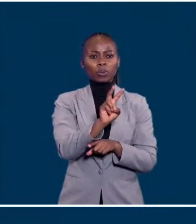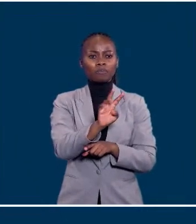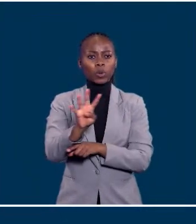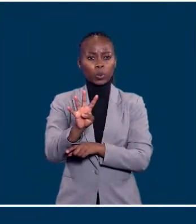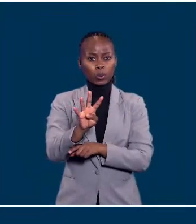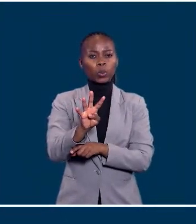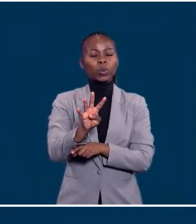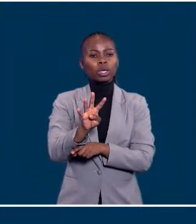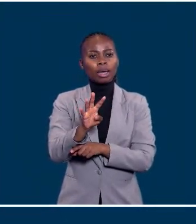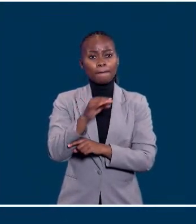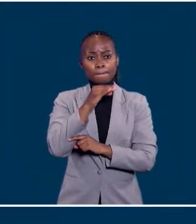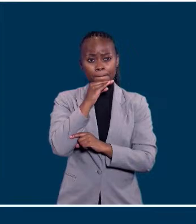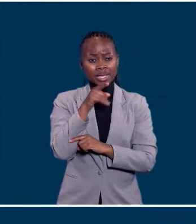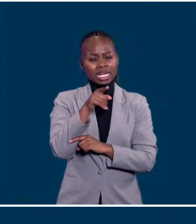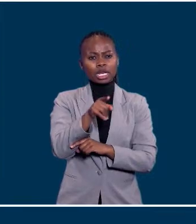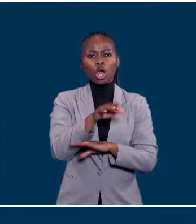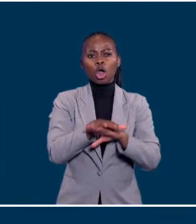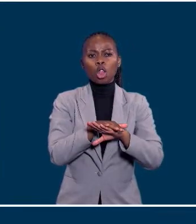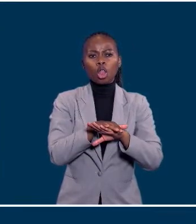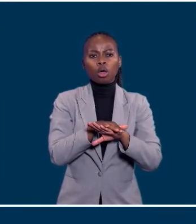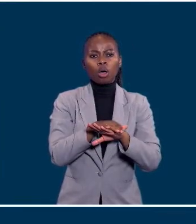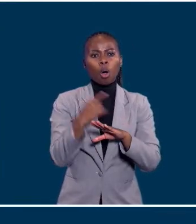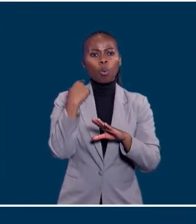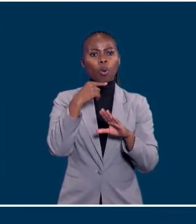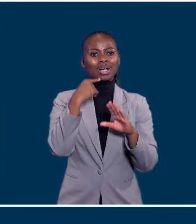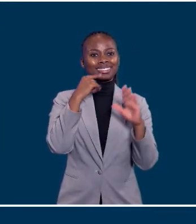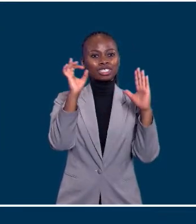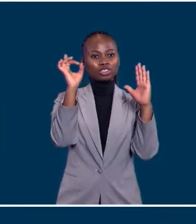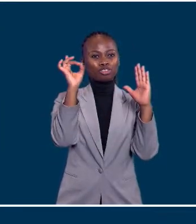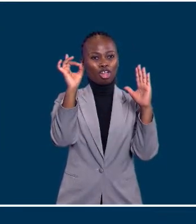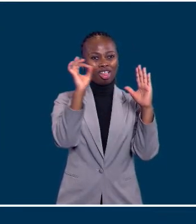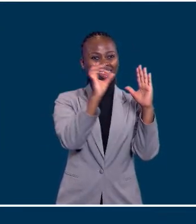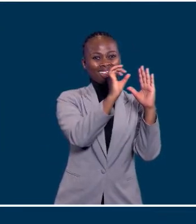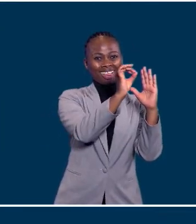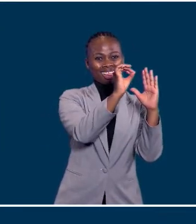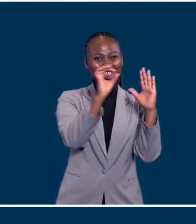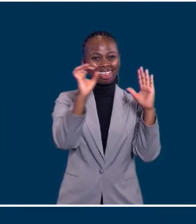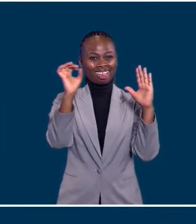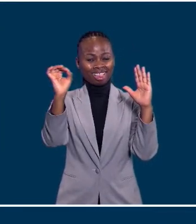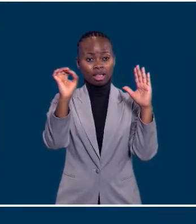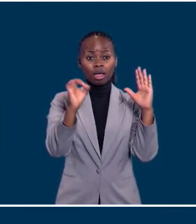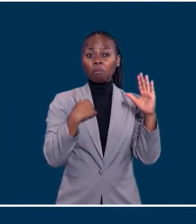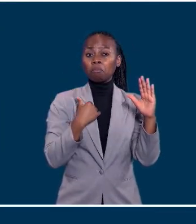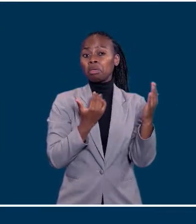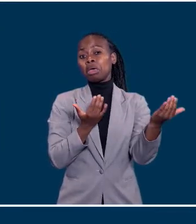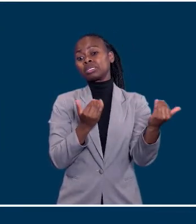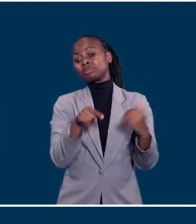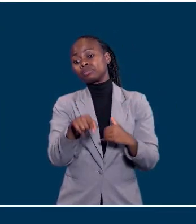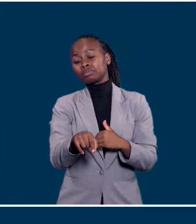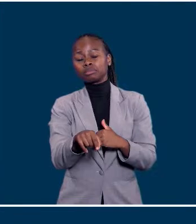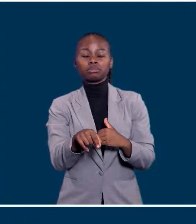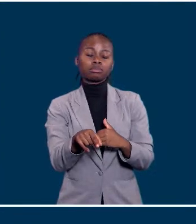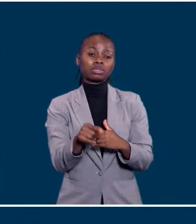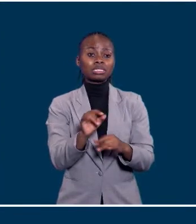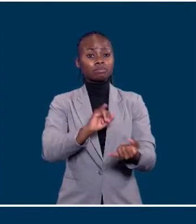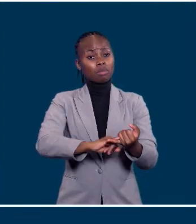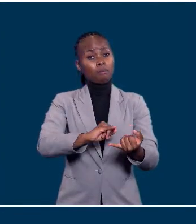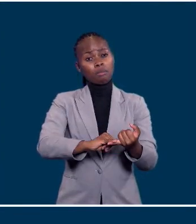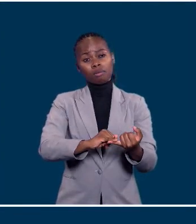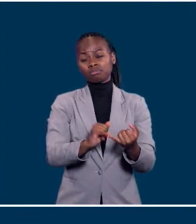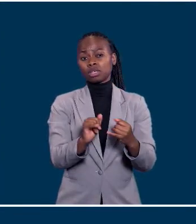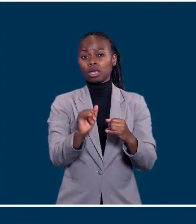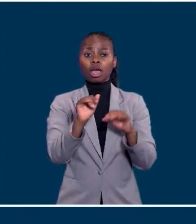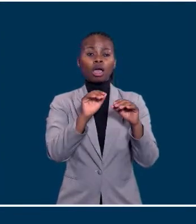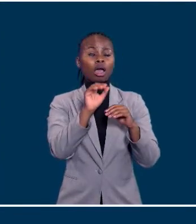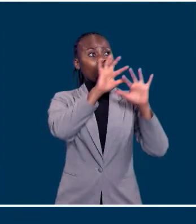side. That's that white circle. In October, we expected global inflation to continue falling, and the outcome is the